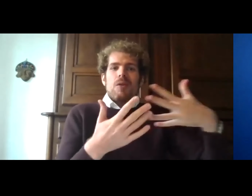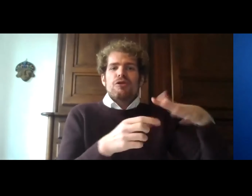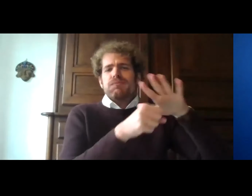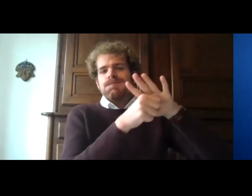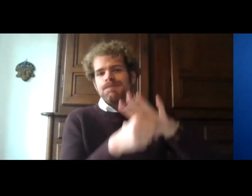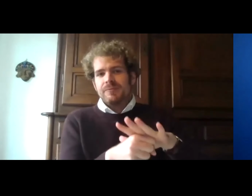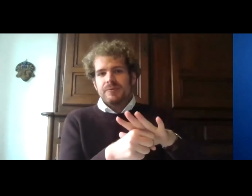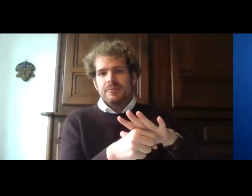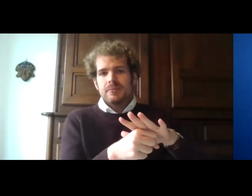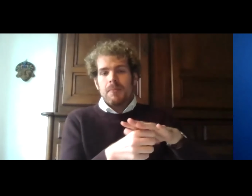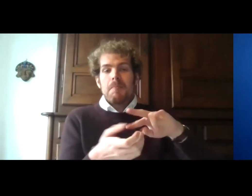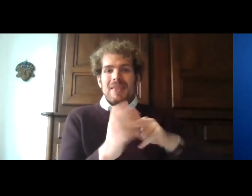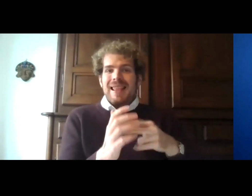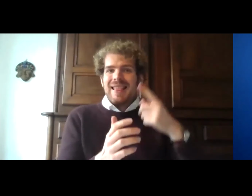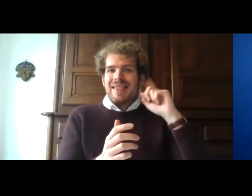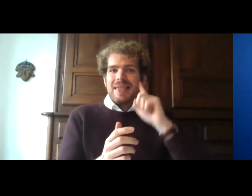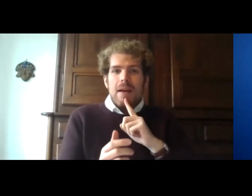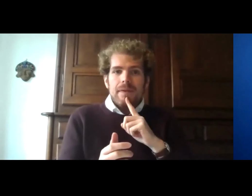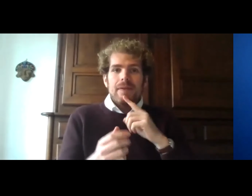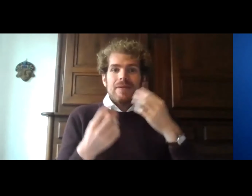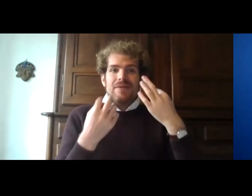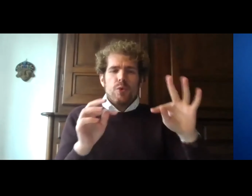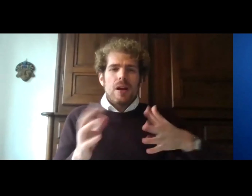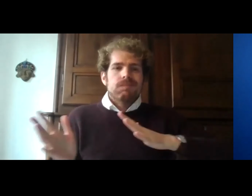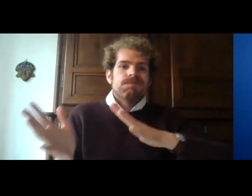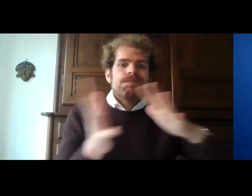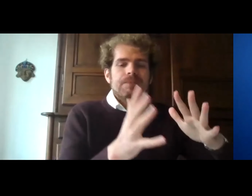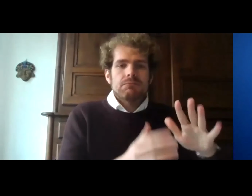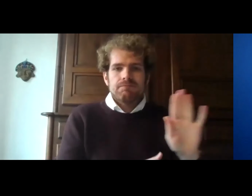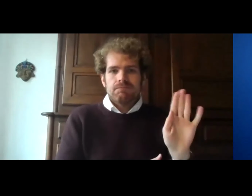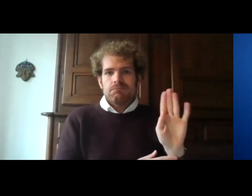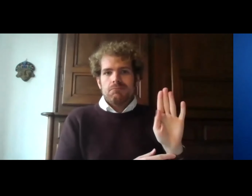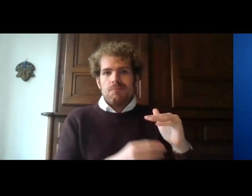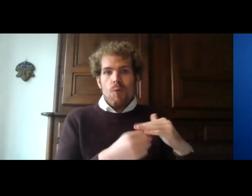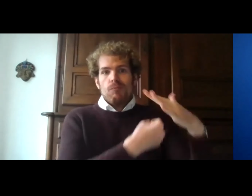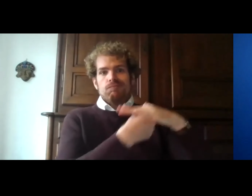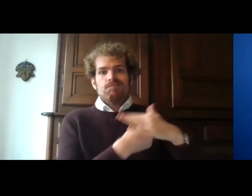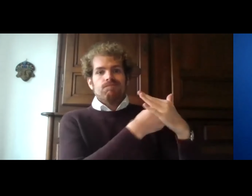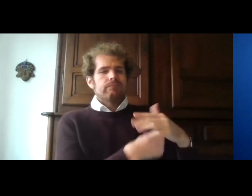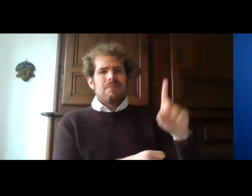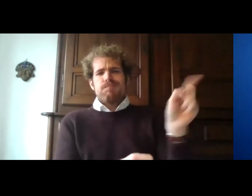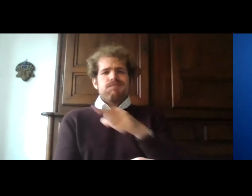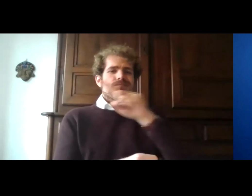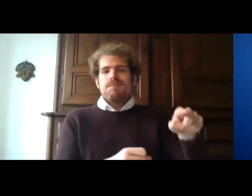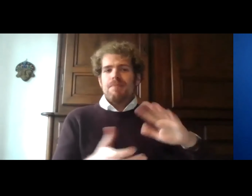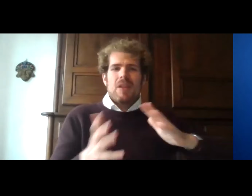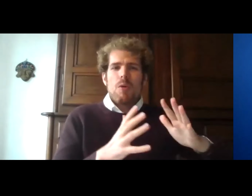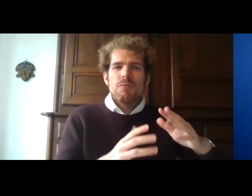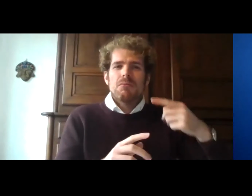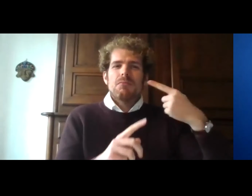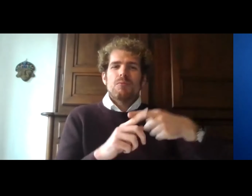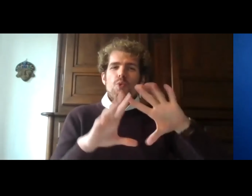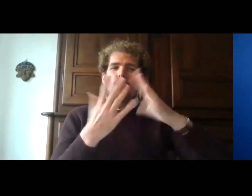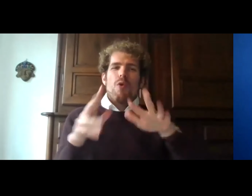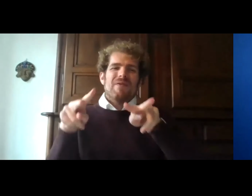So throughout history, we've seen that deaf individuals and sign languages have been considered, have